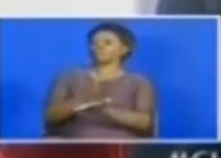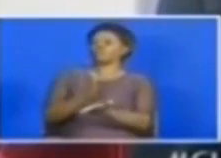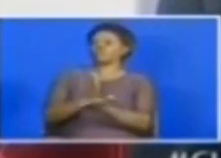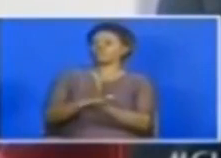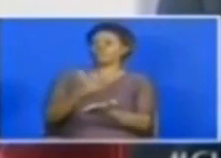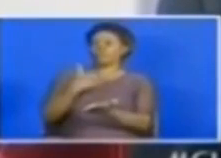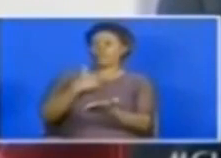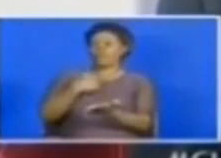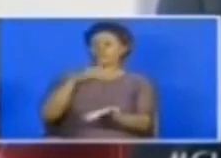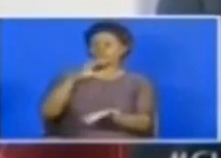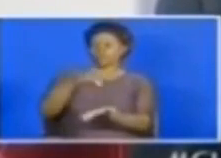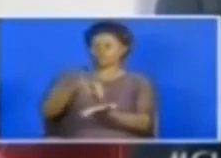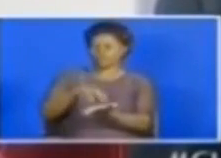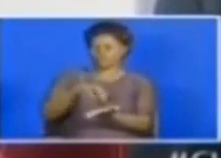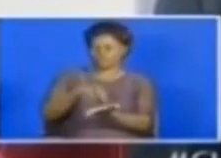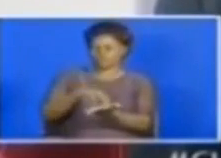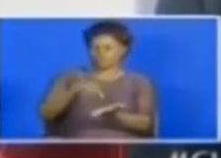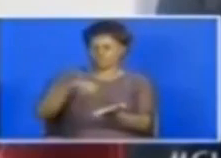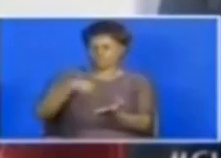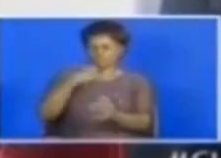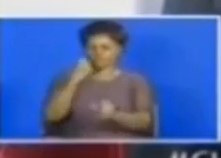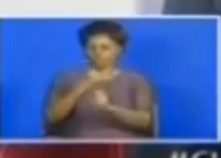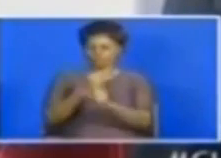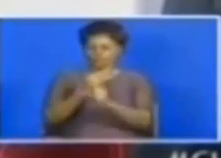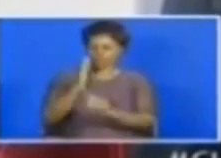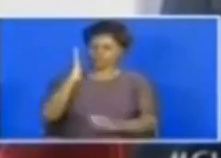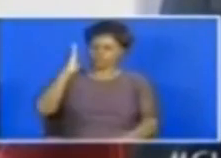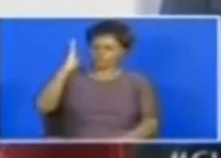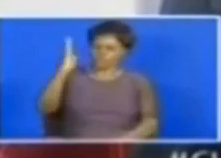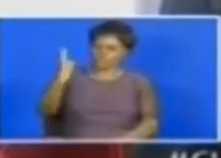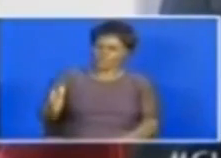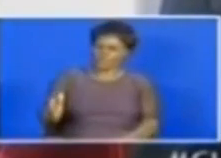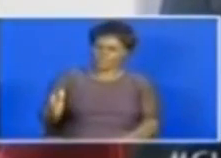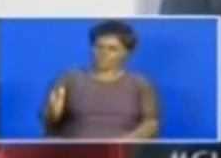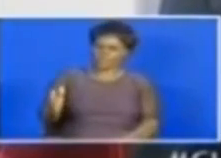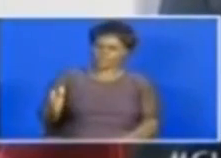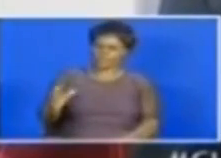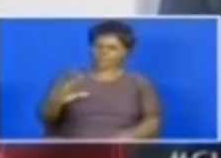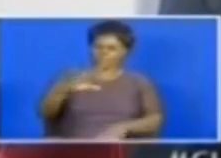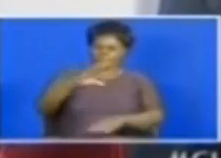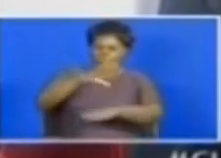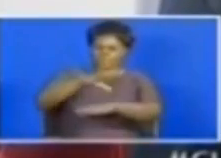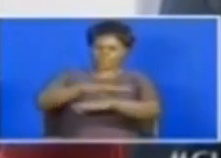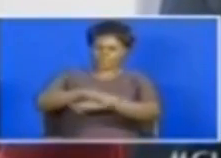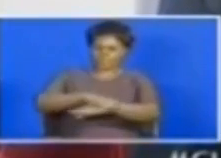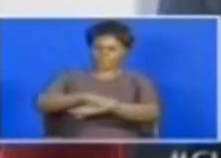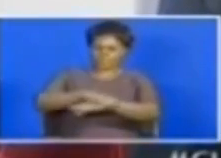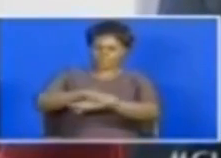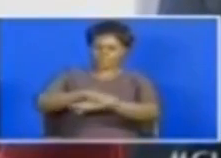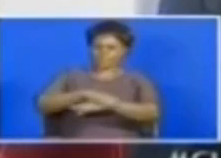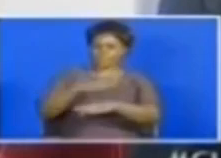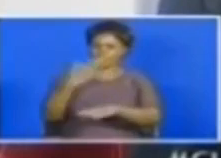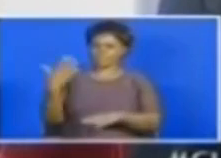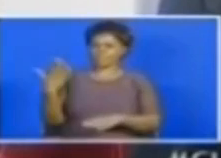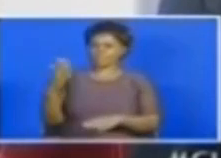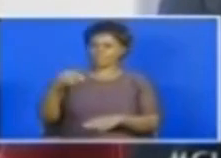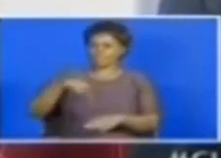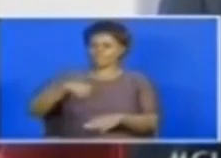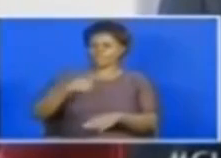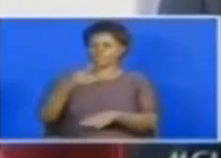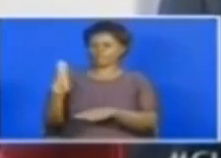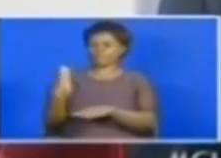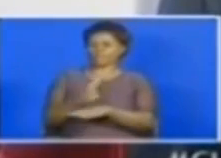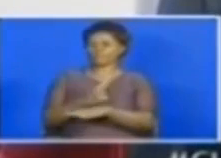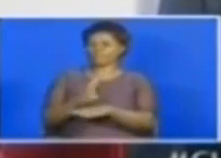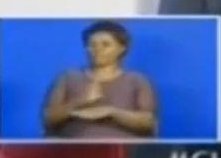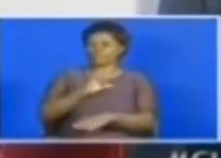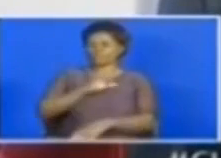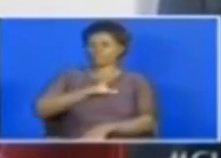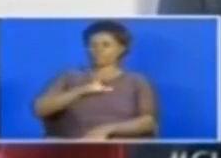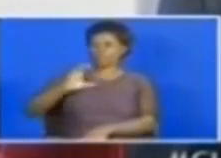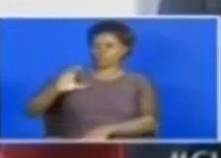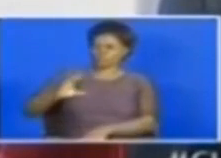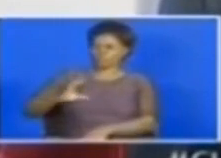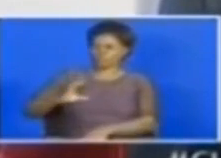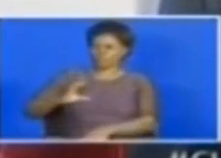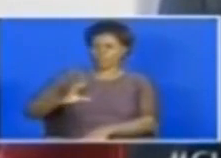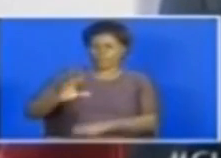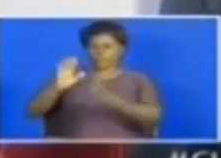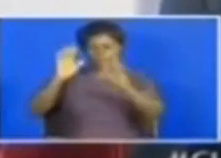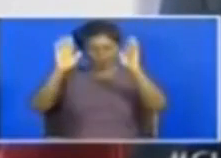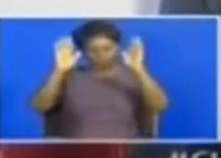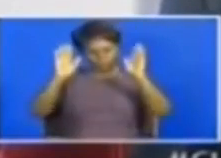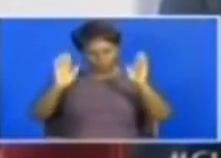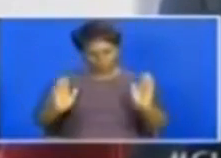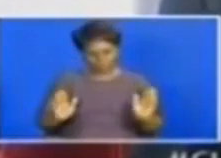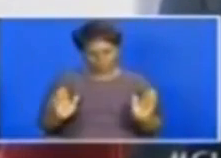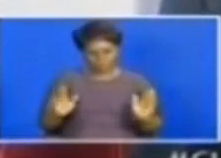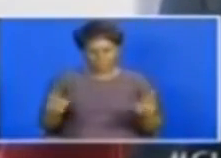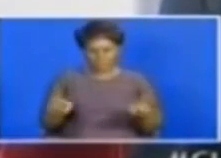we have had cases in which we have done direct procurement of other things that we have used in the commission. So I think it was